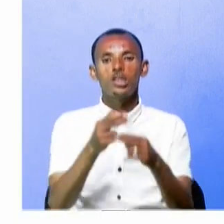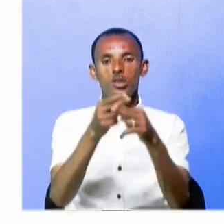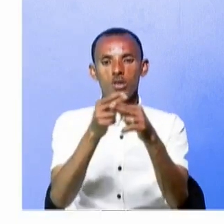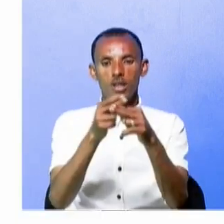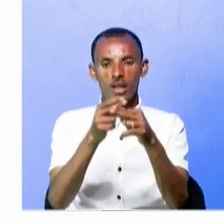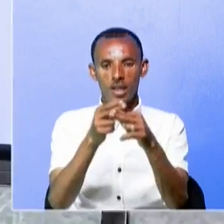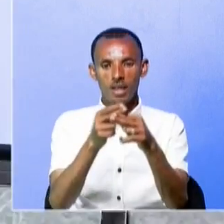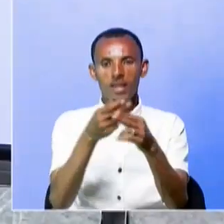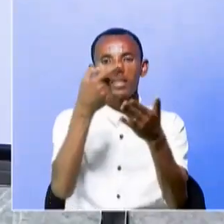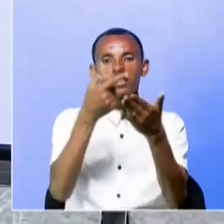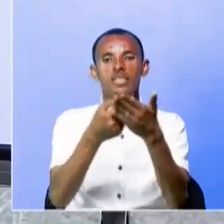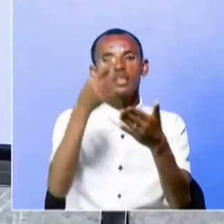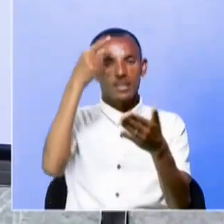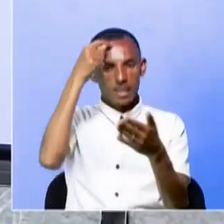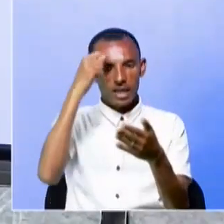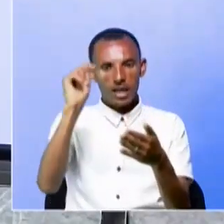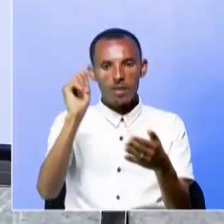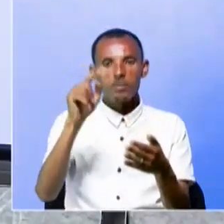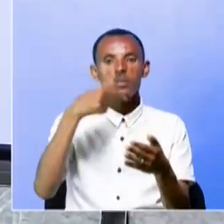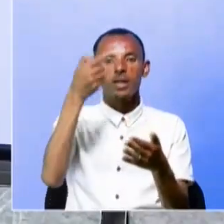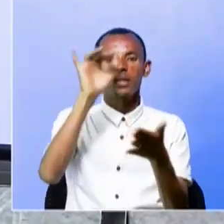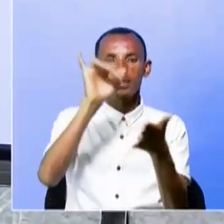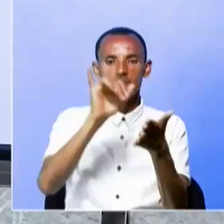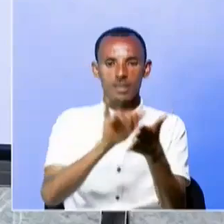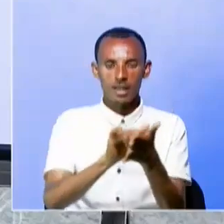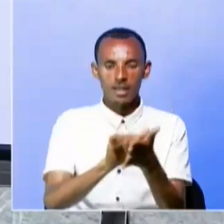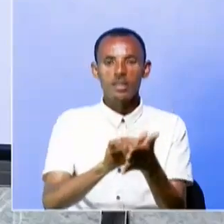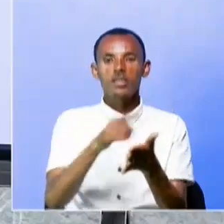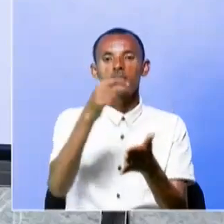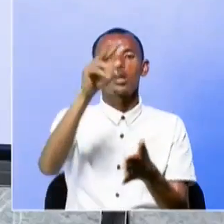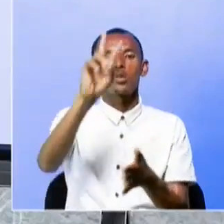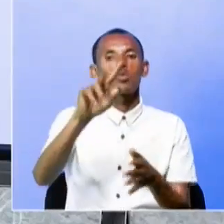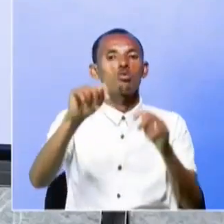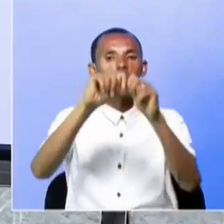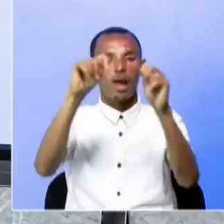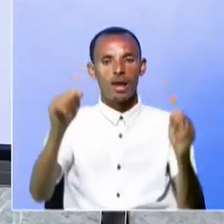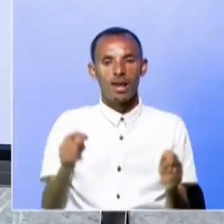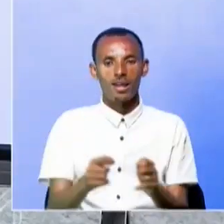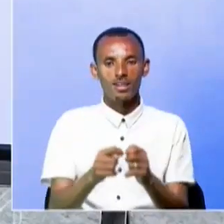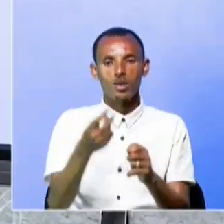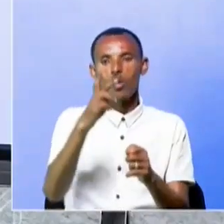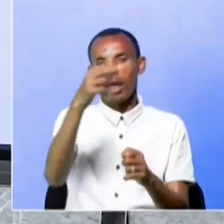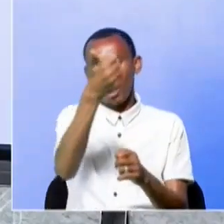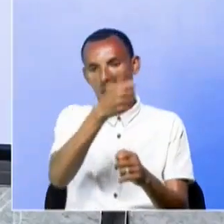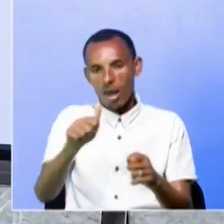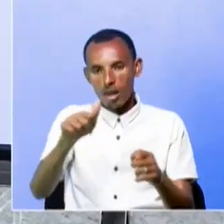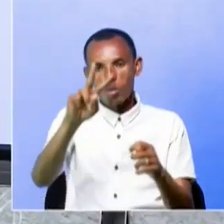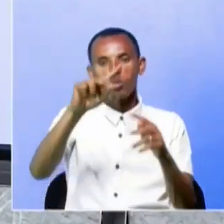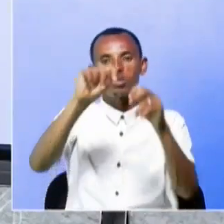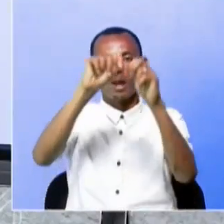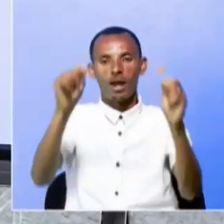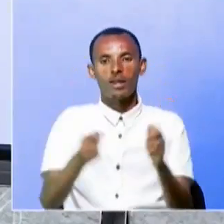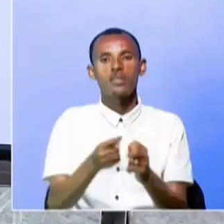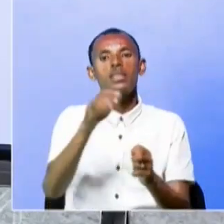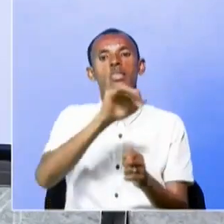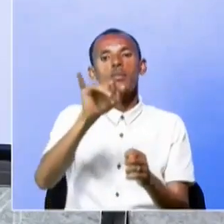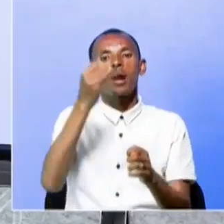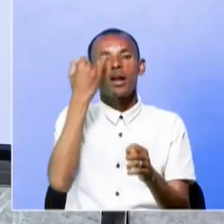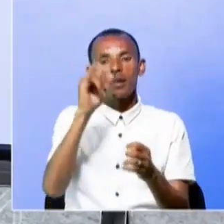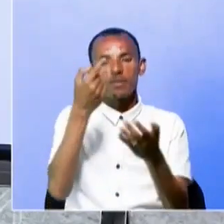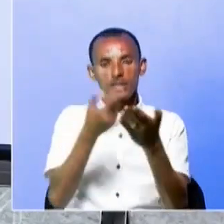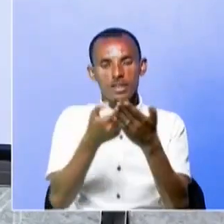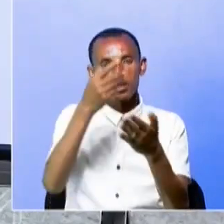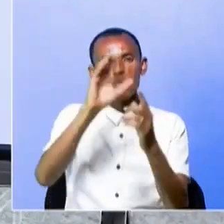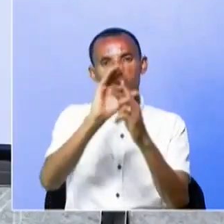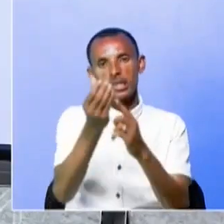shortly, this theorem is saying that the two triangles or any two triangles are similar if this